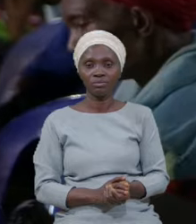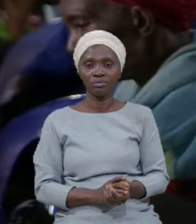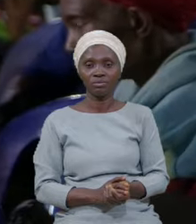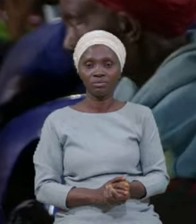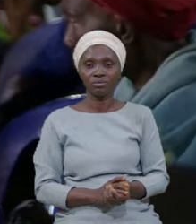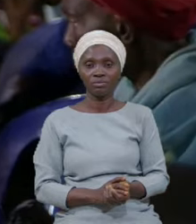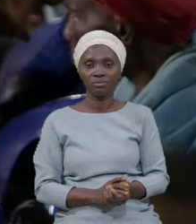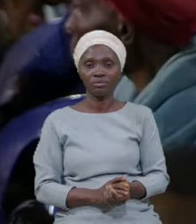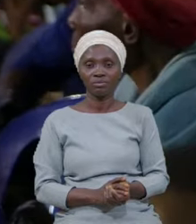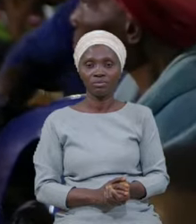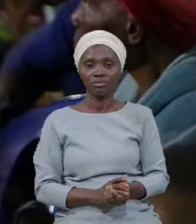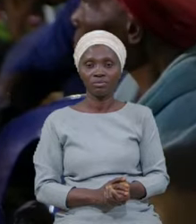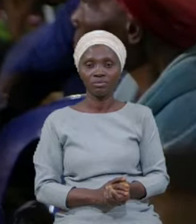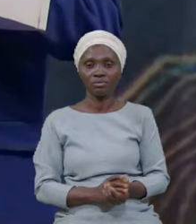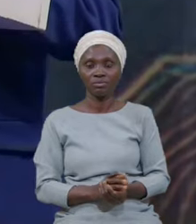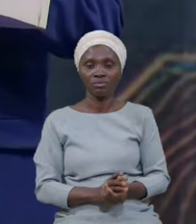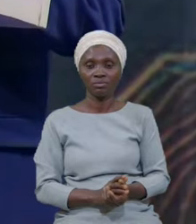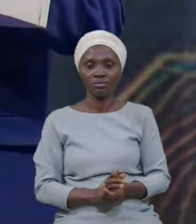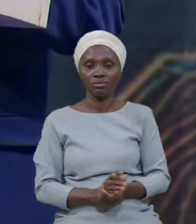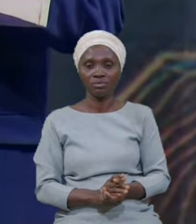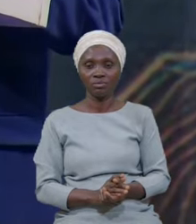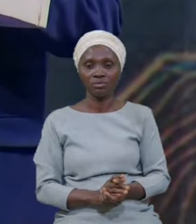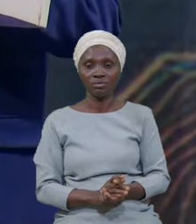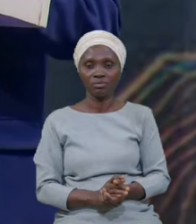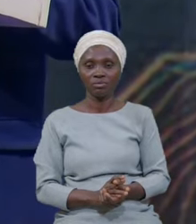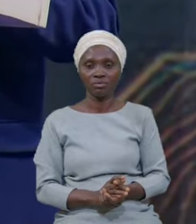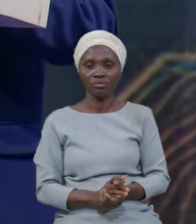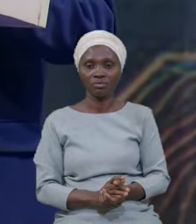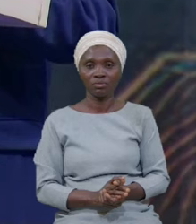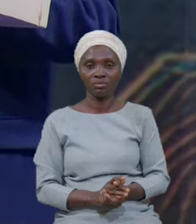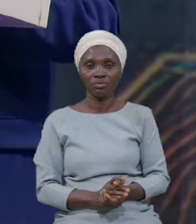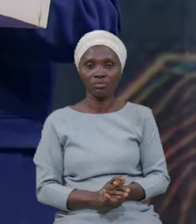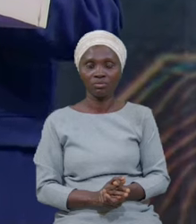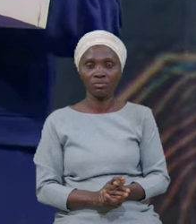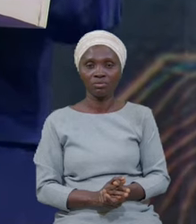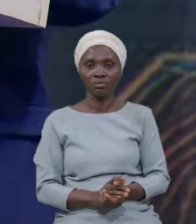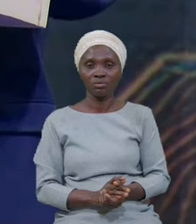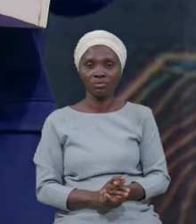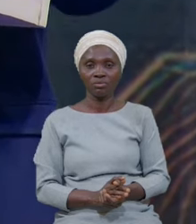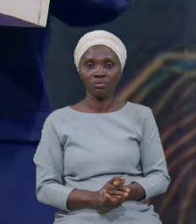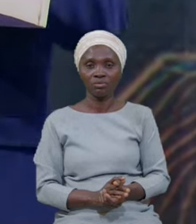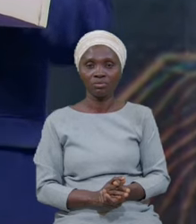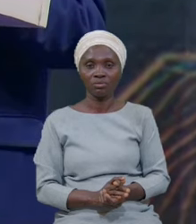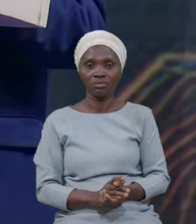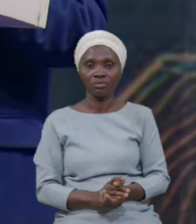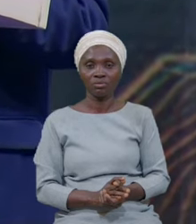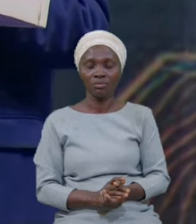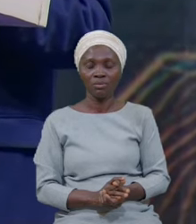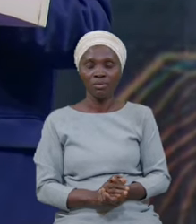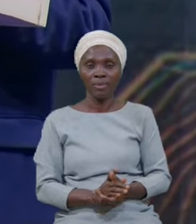that will help them to grow in their Christian faith. The book there,